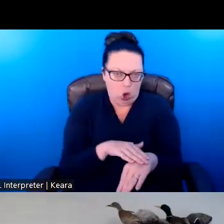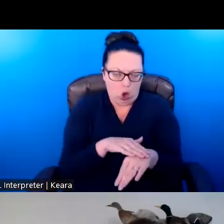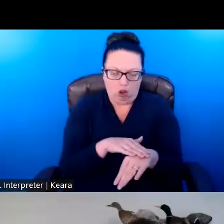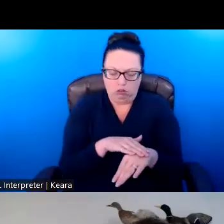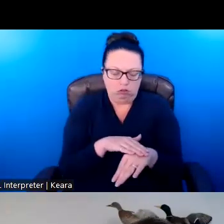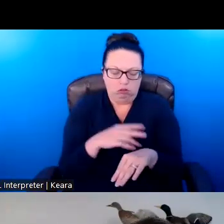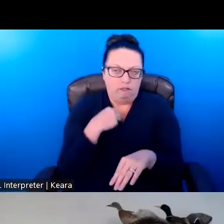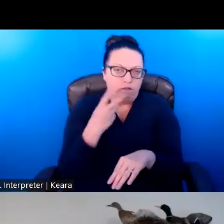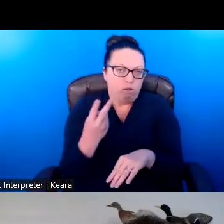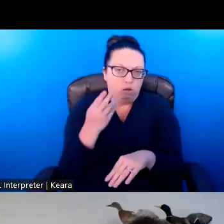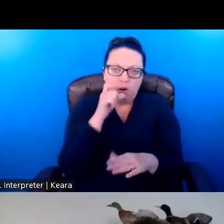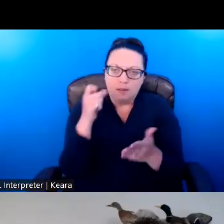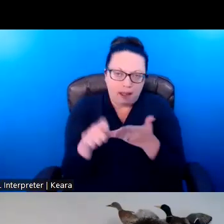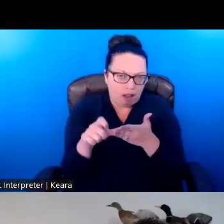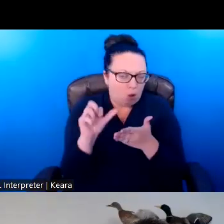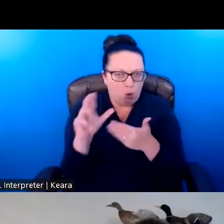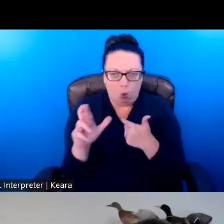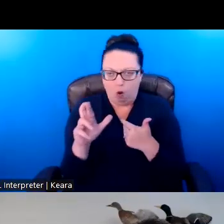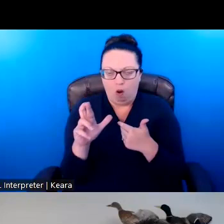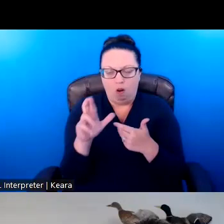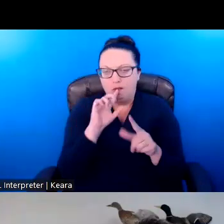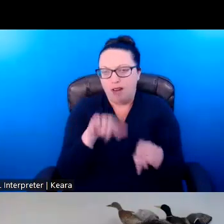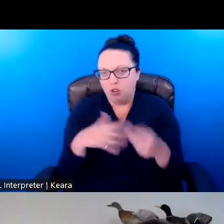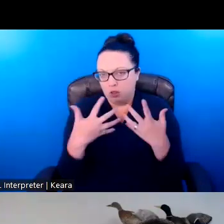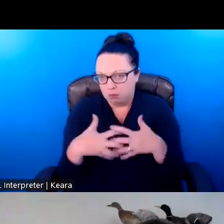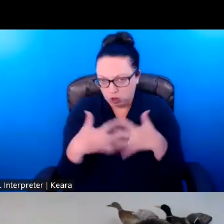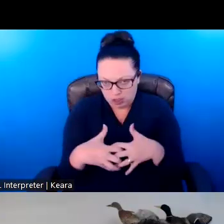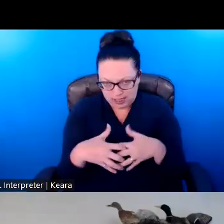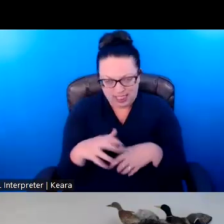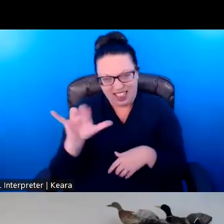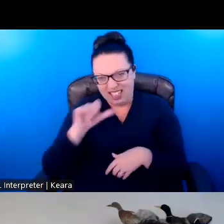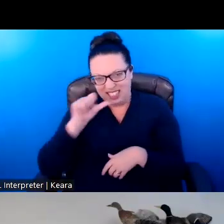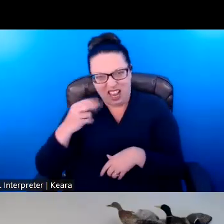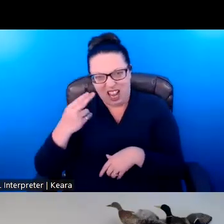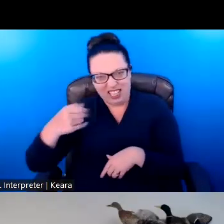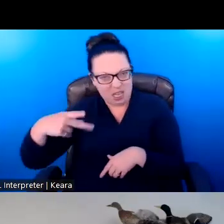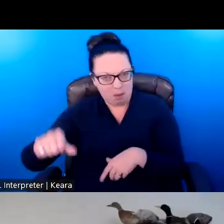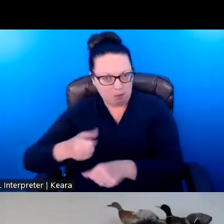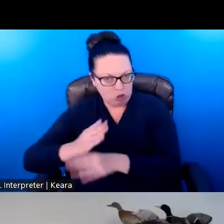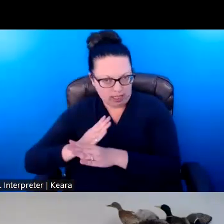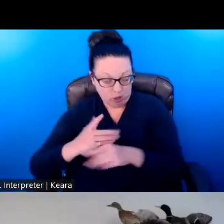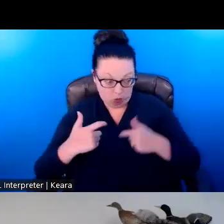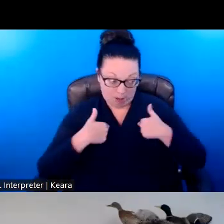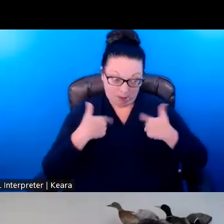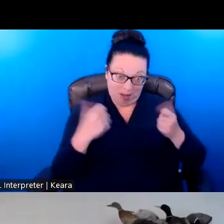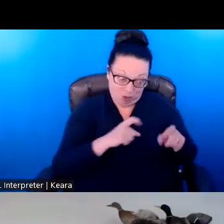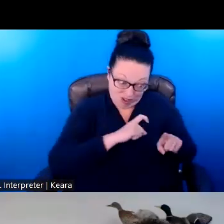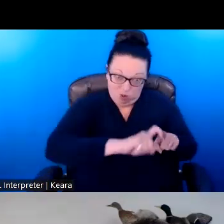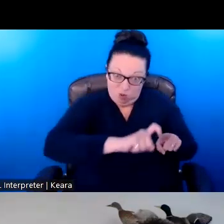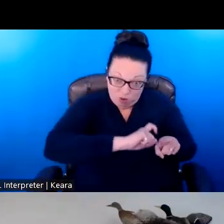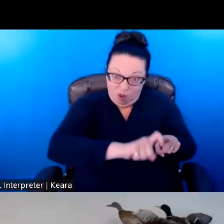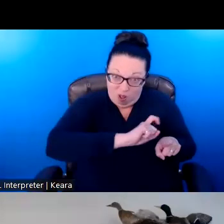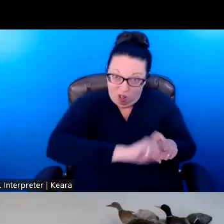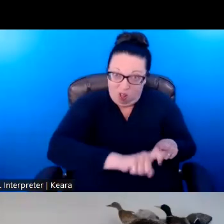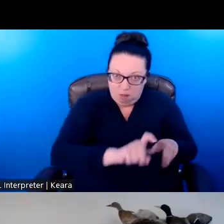or home answering machine, because that's not HIPAA protected. And so I may be the doc trying to call you, or maybe